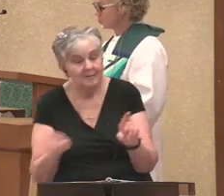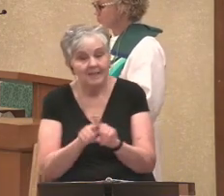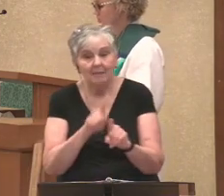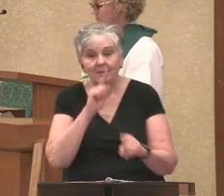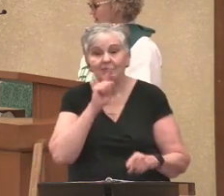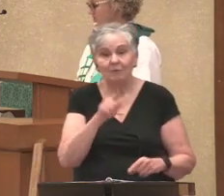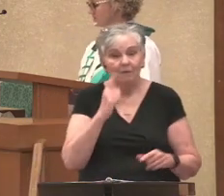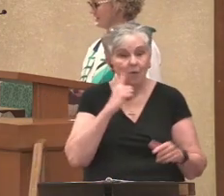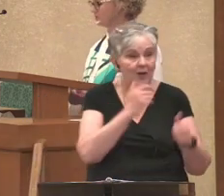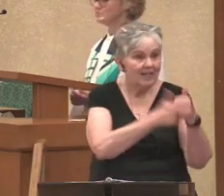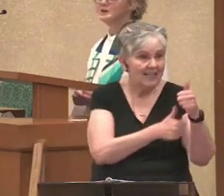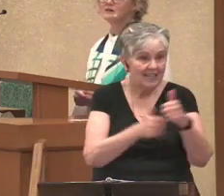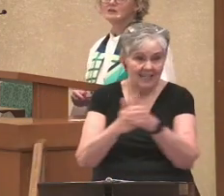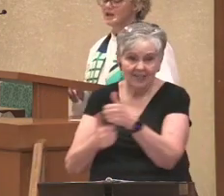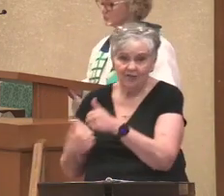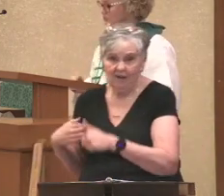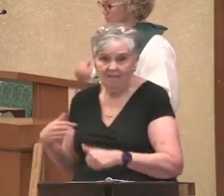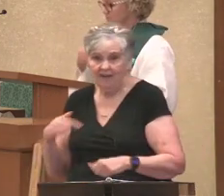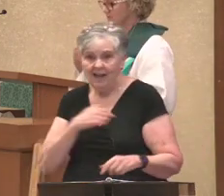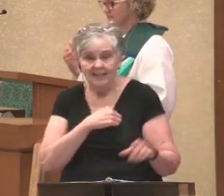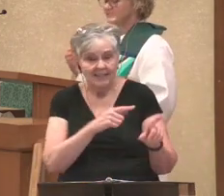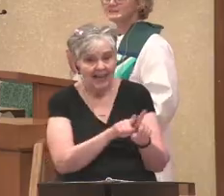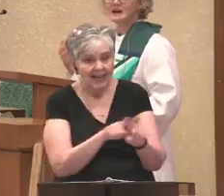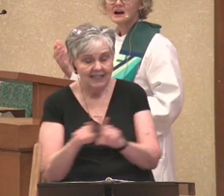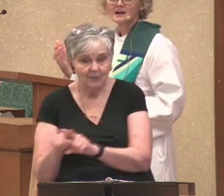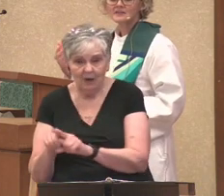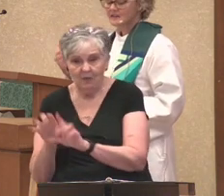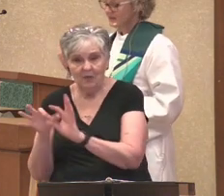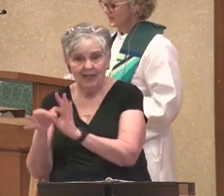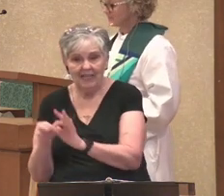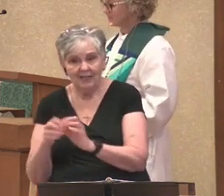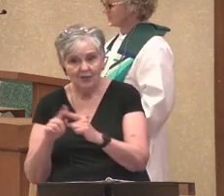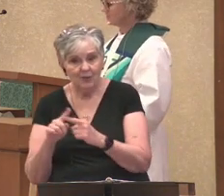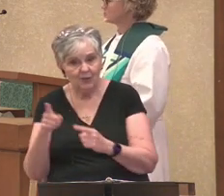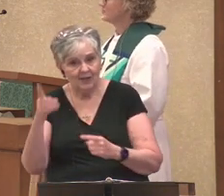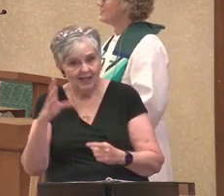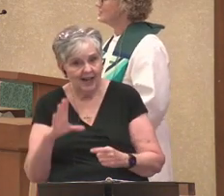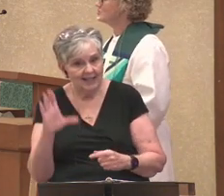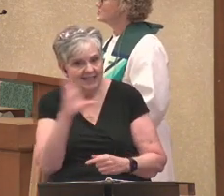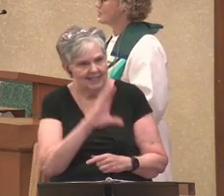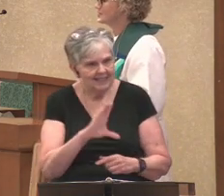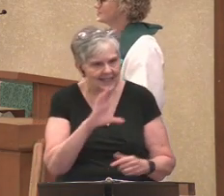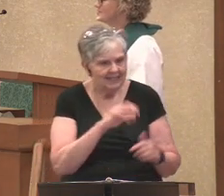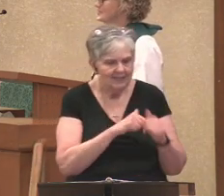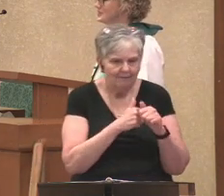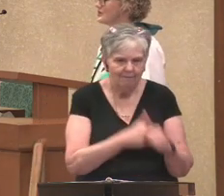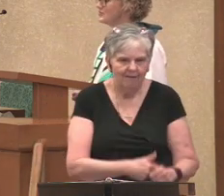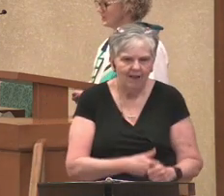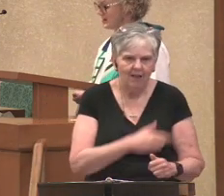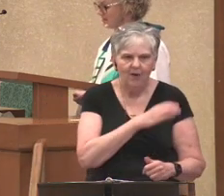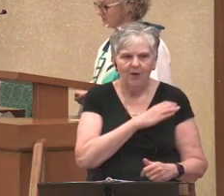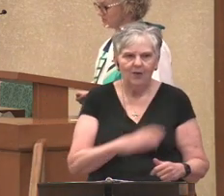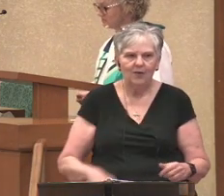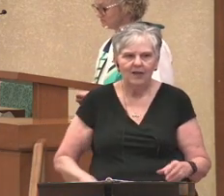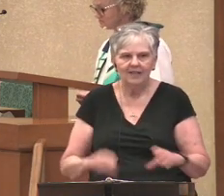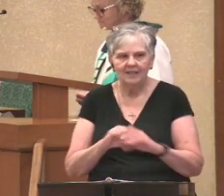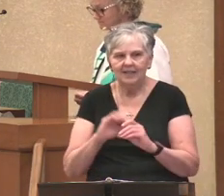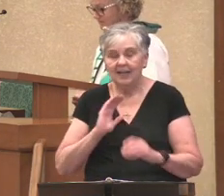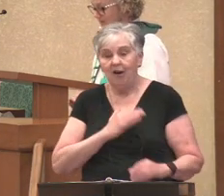for each one of us as well as we relate to God and seek to follow Christ in our